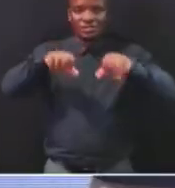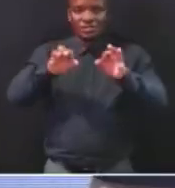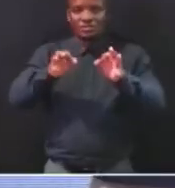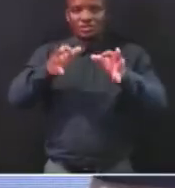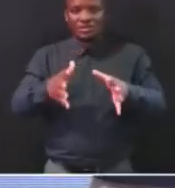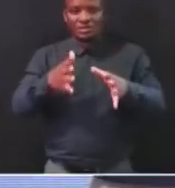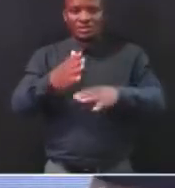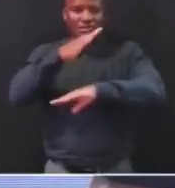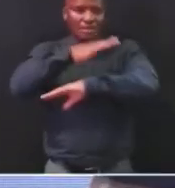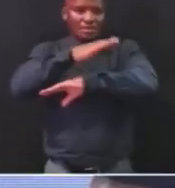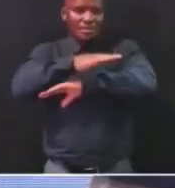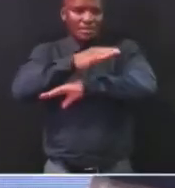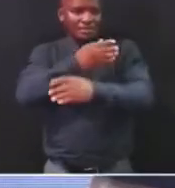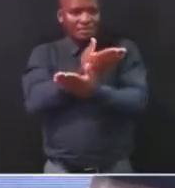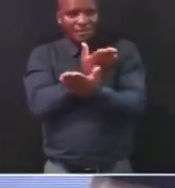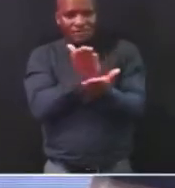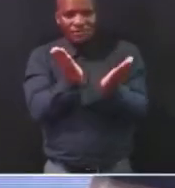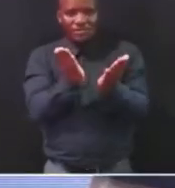To everyone.